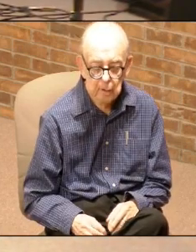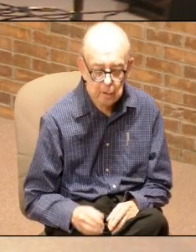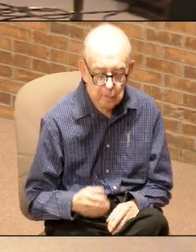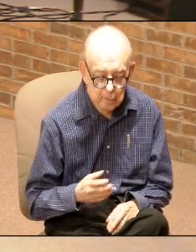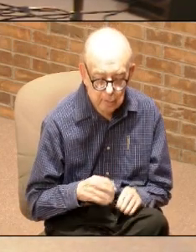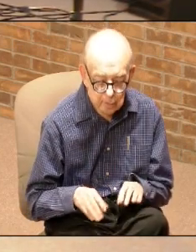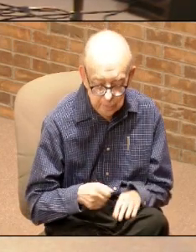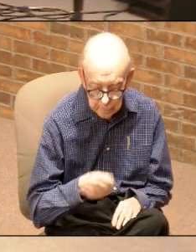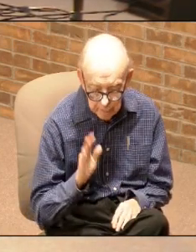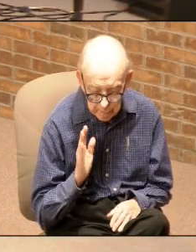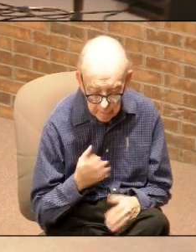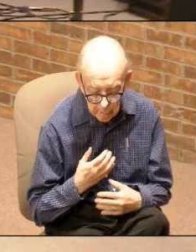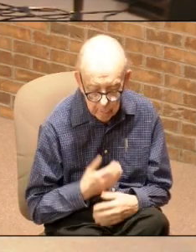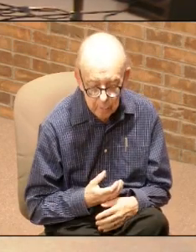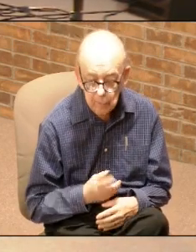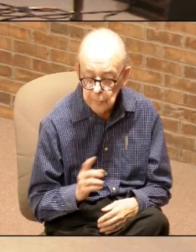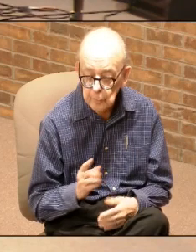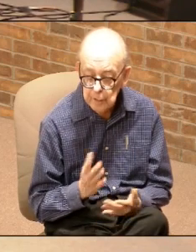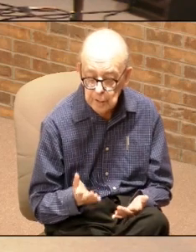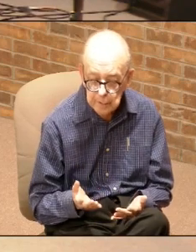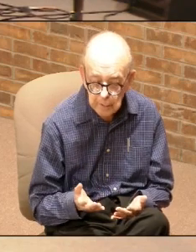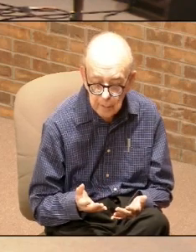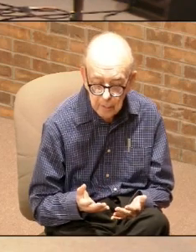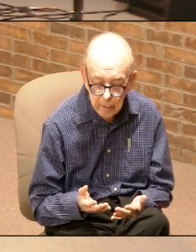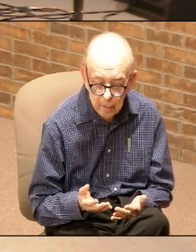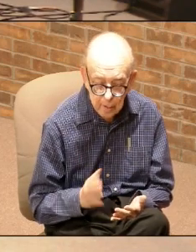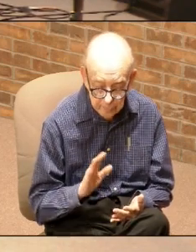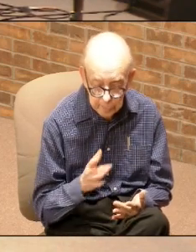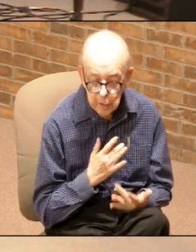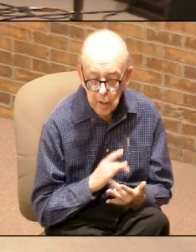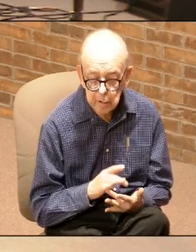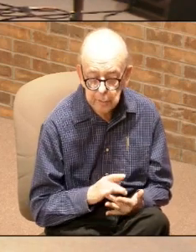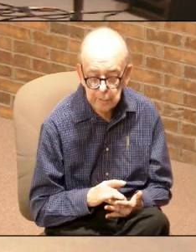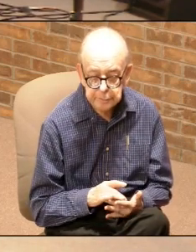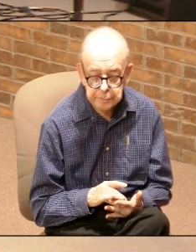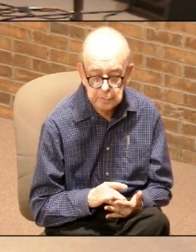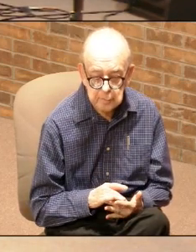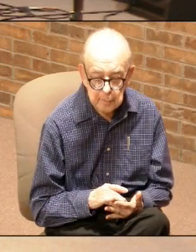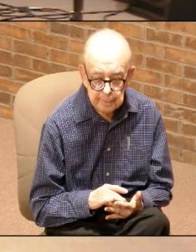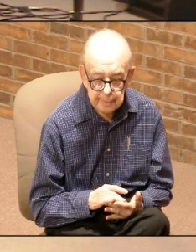Do God's will from where? Your heart.